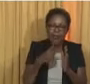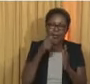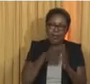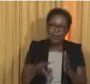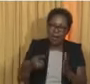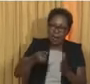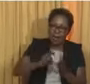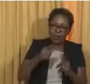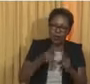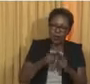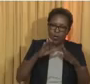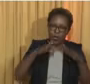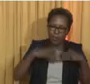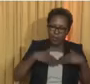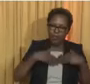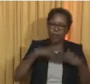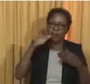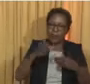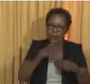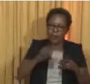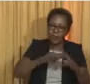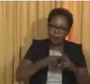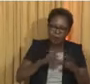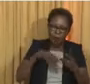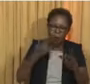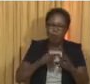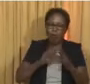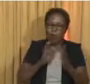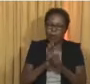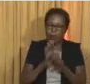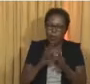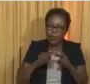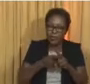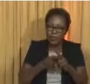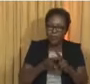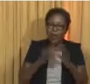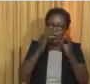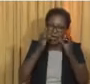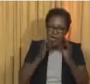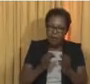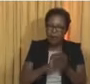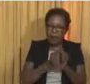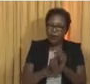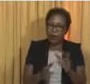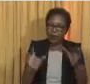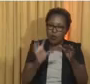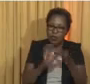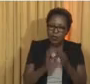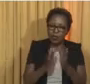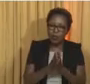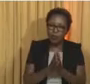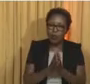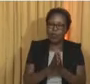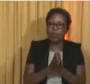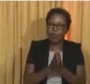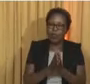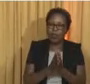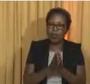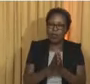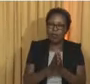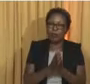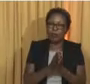either the parliamentary initiative or popular initiative pathway, where an amendment relates to the following articles, a bill to